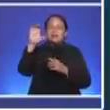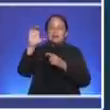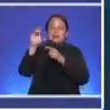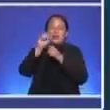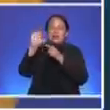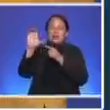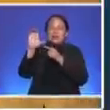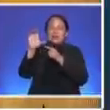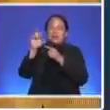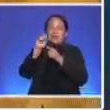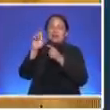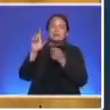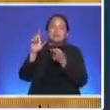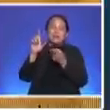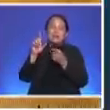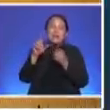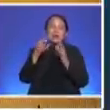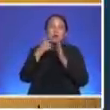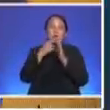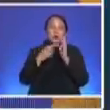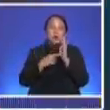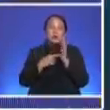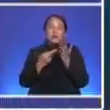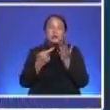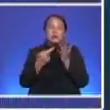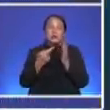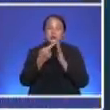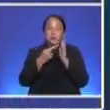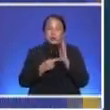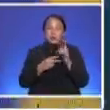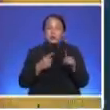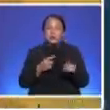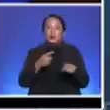his attempt to occupy the political center,